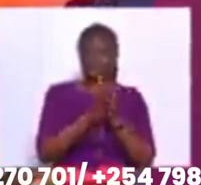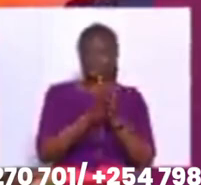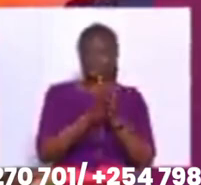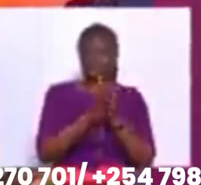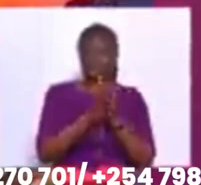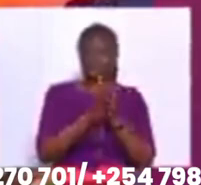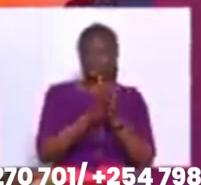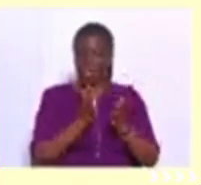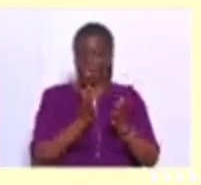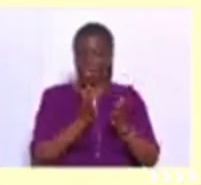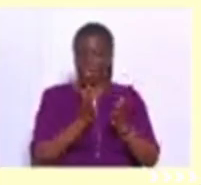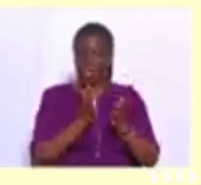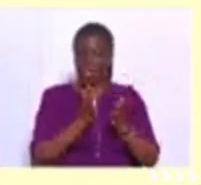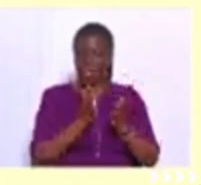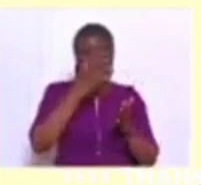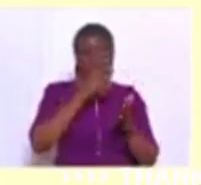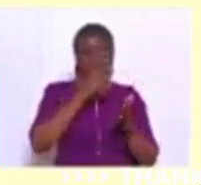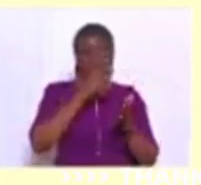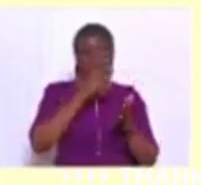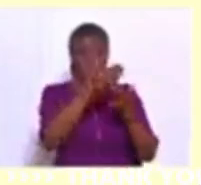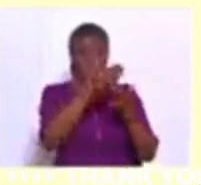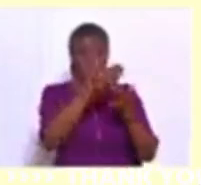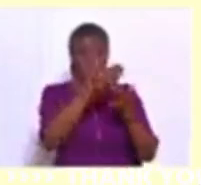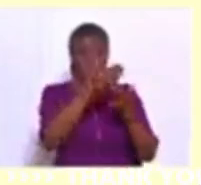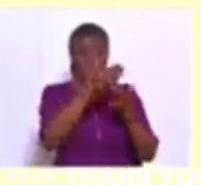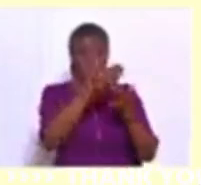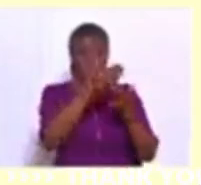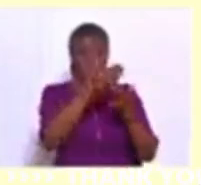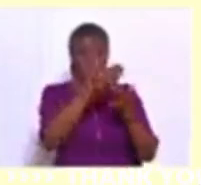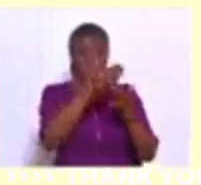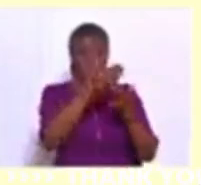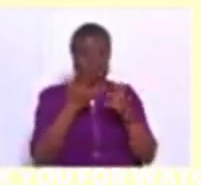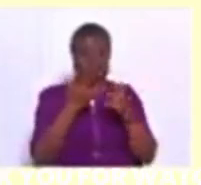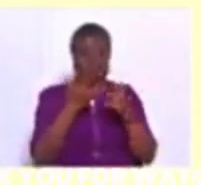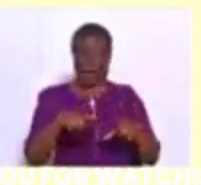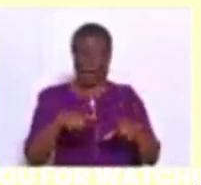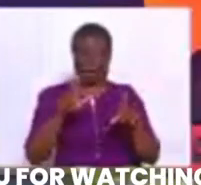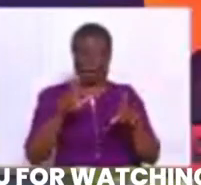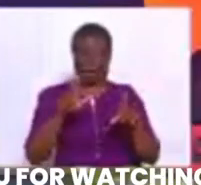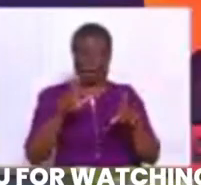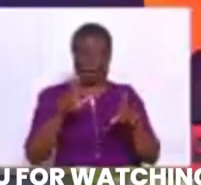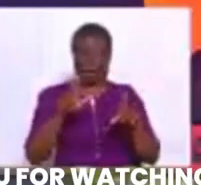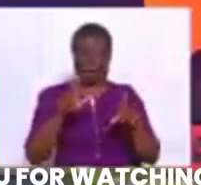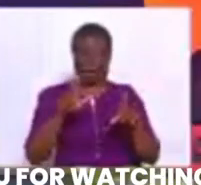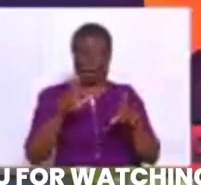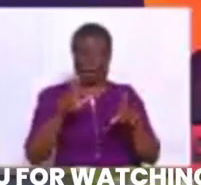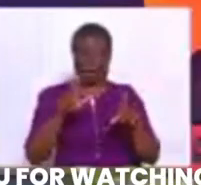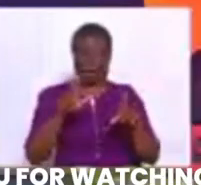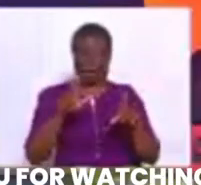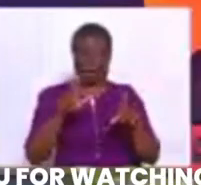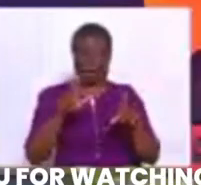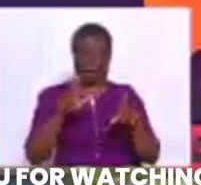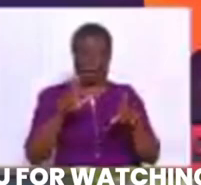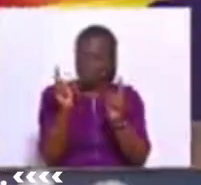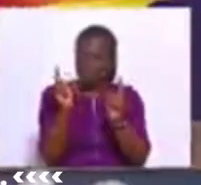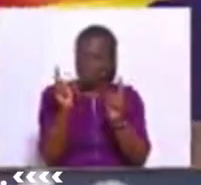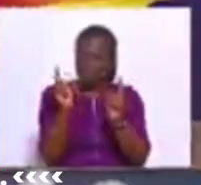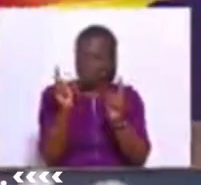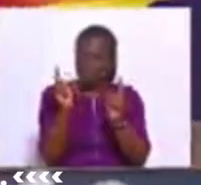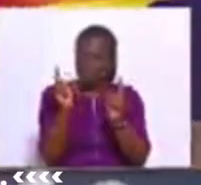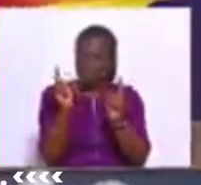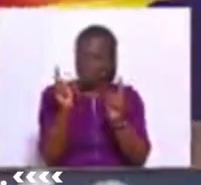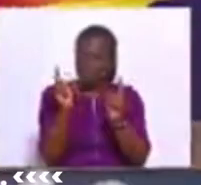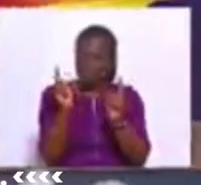to answer the questionnaire. No one was allowed to say no. So they went throughout the whole of